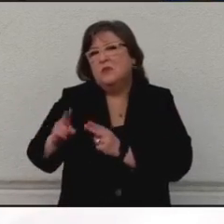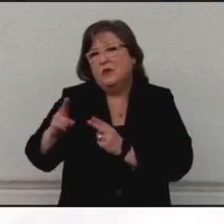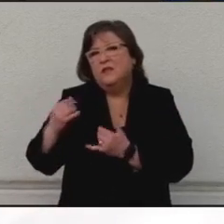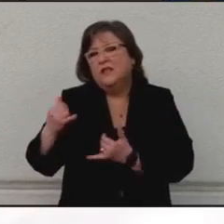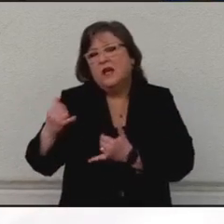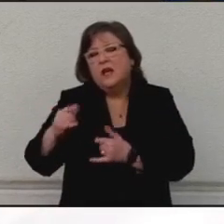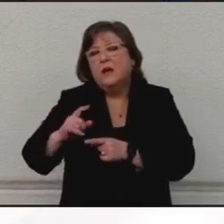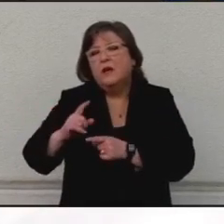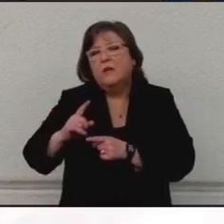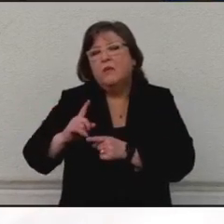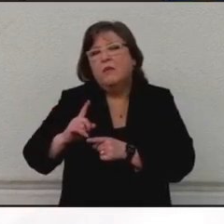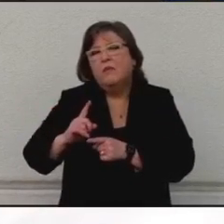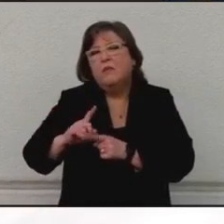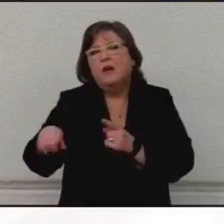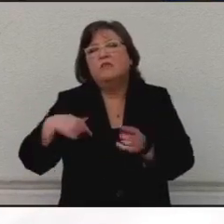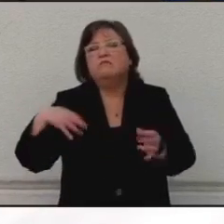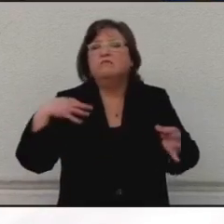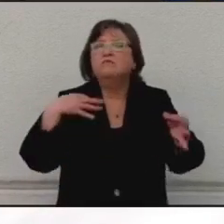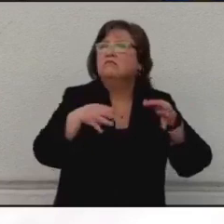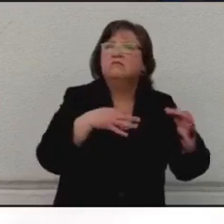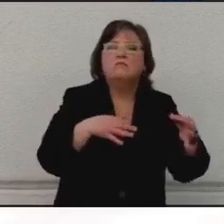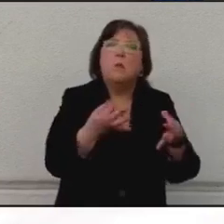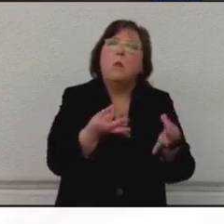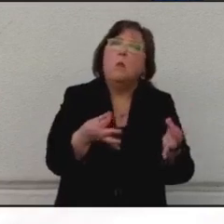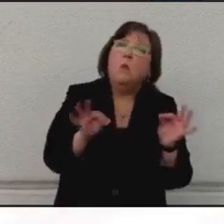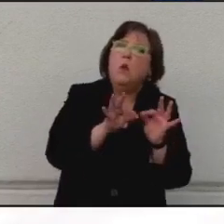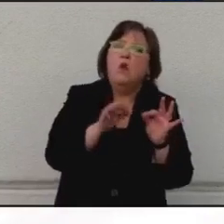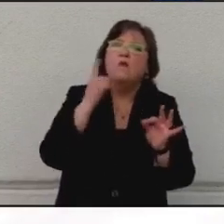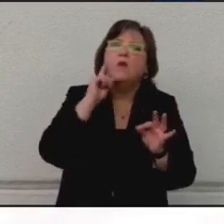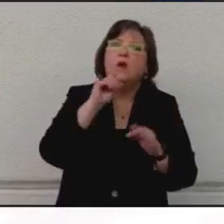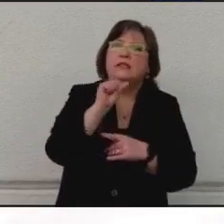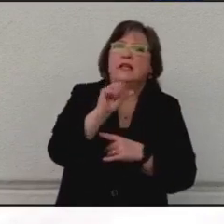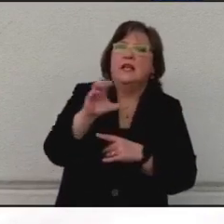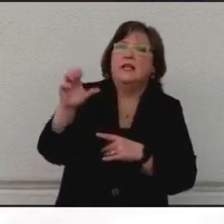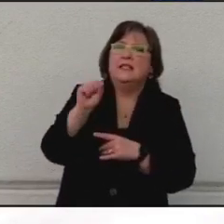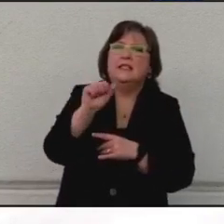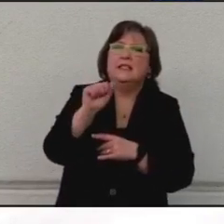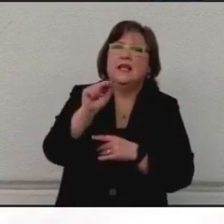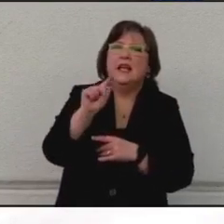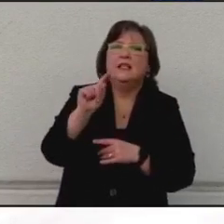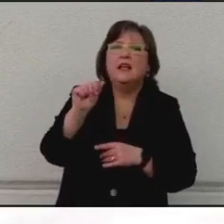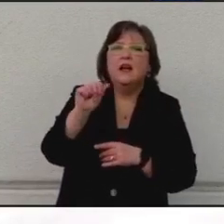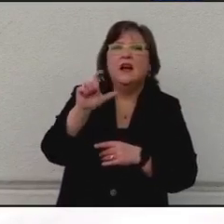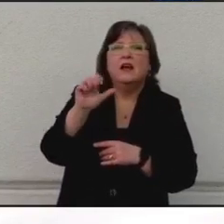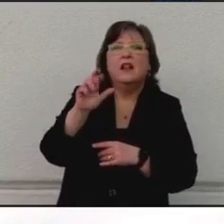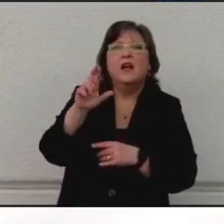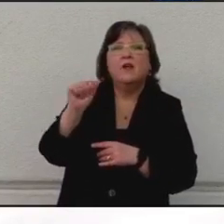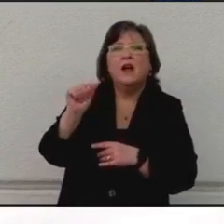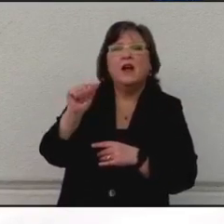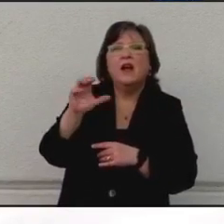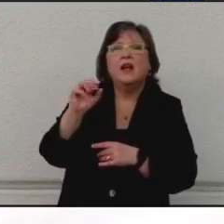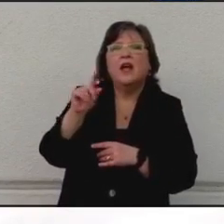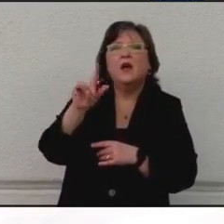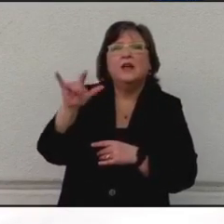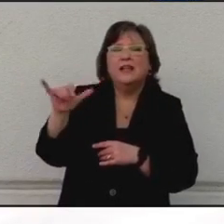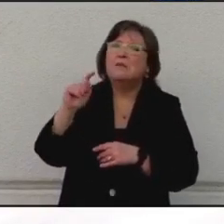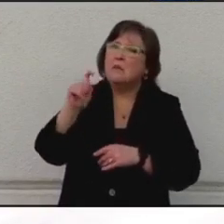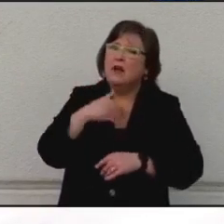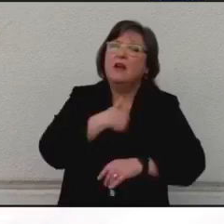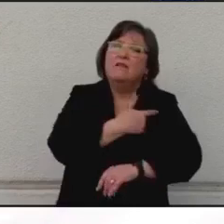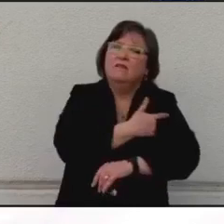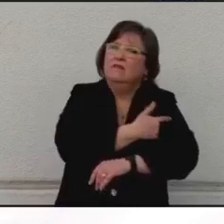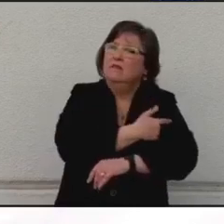to normalcy is by getting vaccinated. I want to read this one little part here that you all have a copy of. Residents without